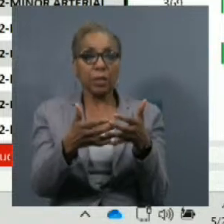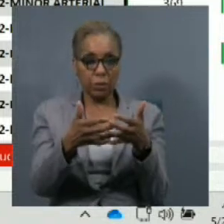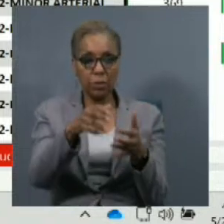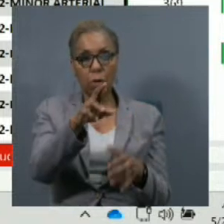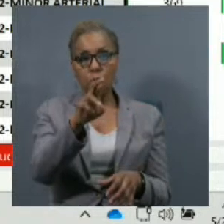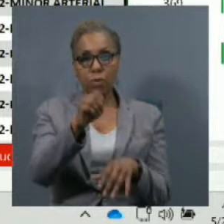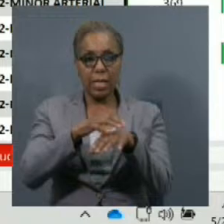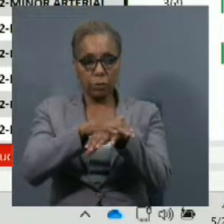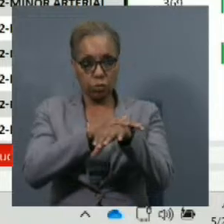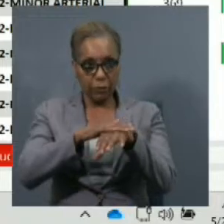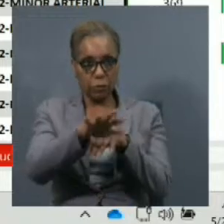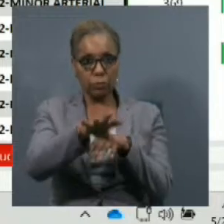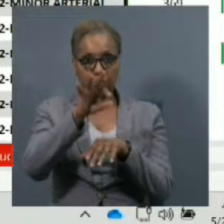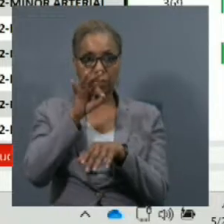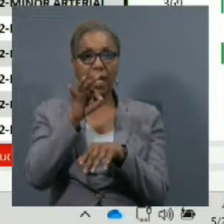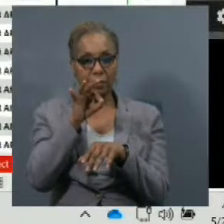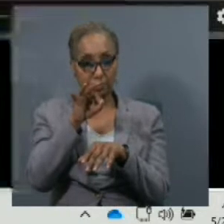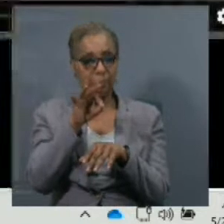projects.